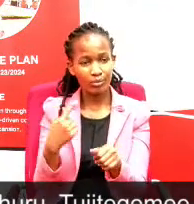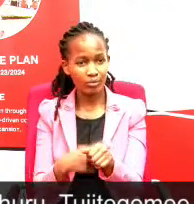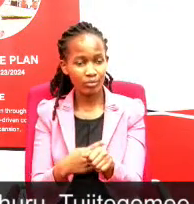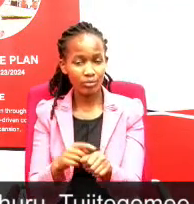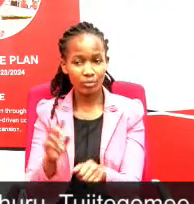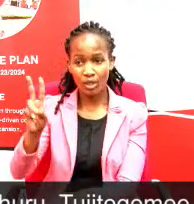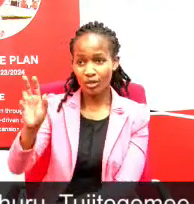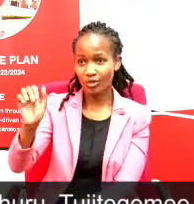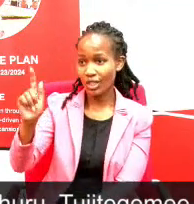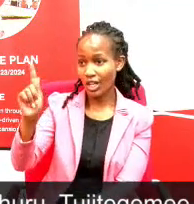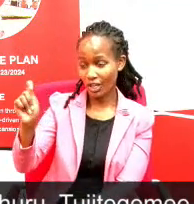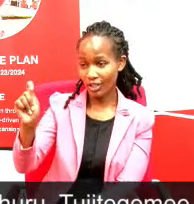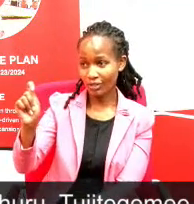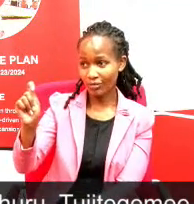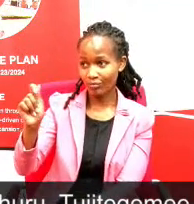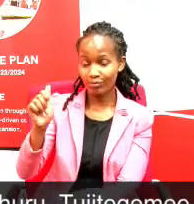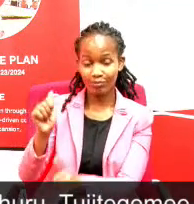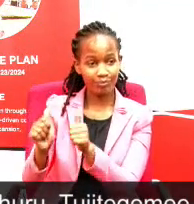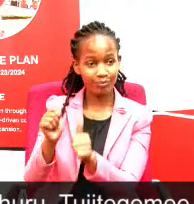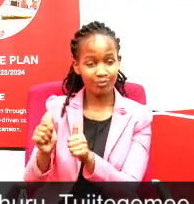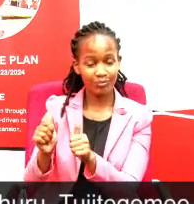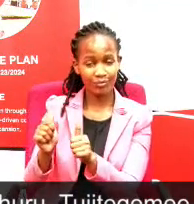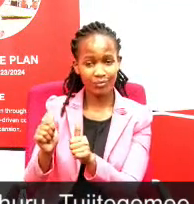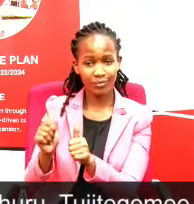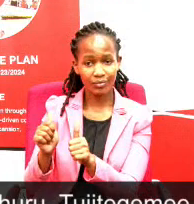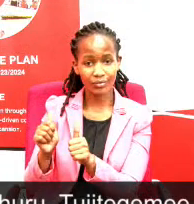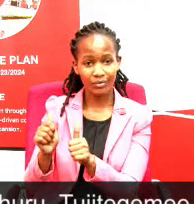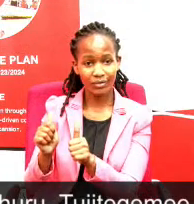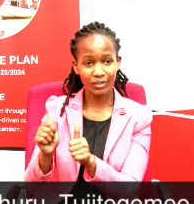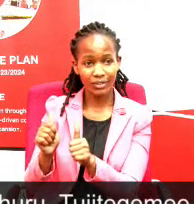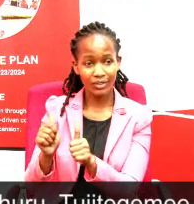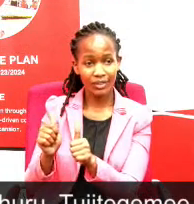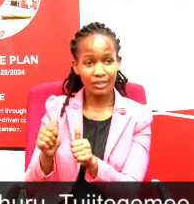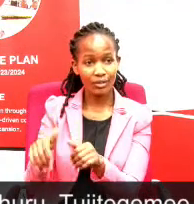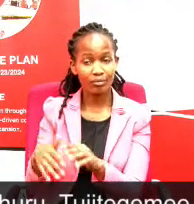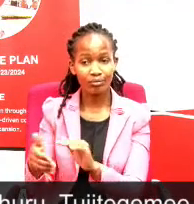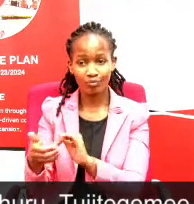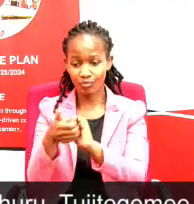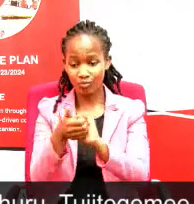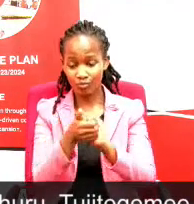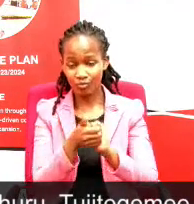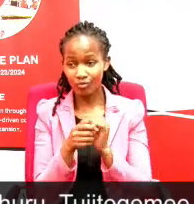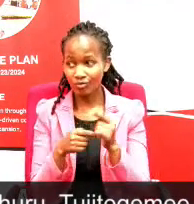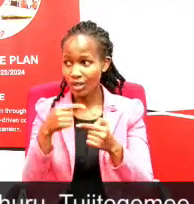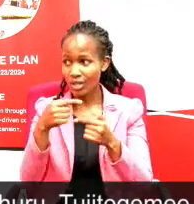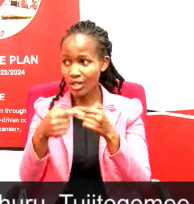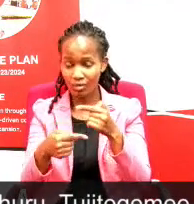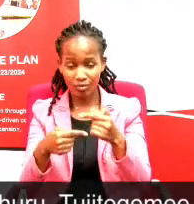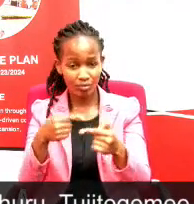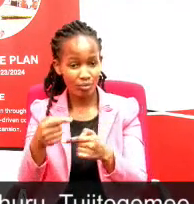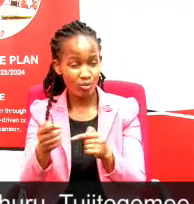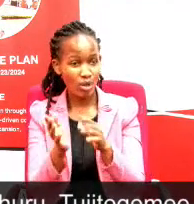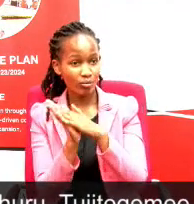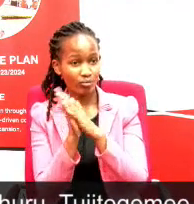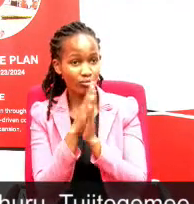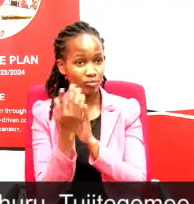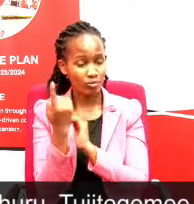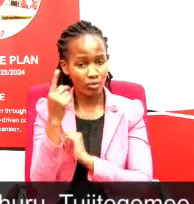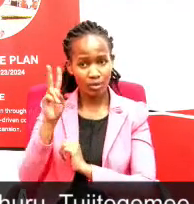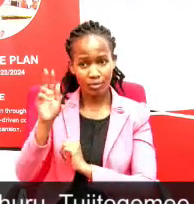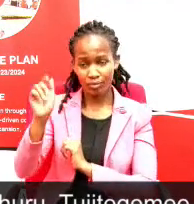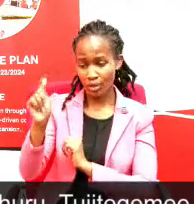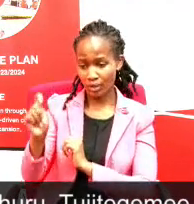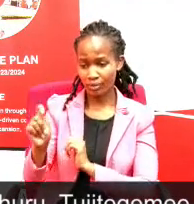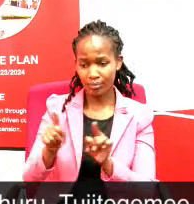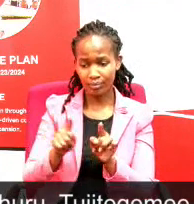VAT refunds, which has been, as long as I've been in these associations, it's been a continuous story for VAT